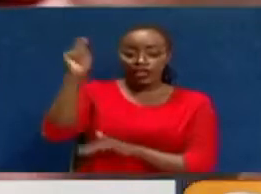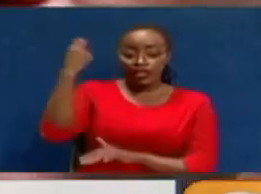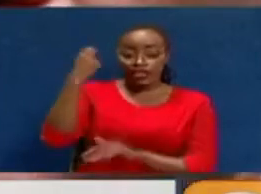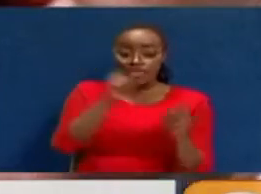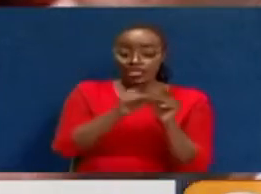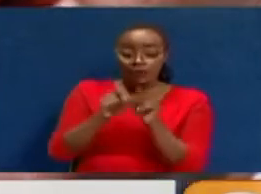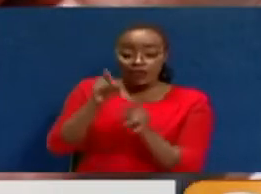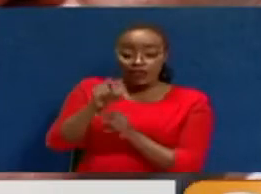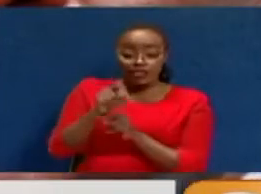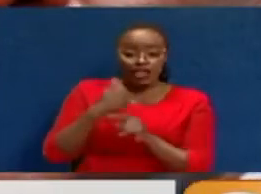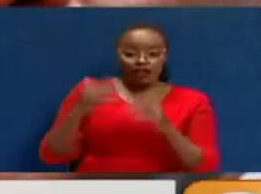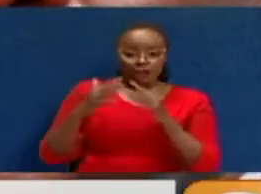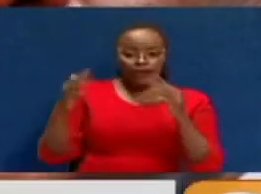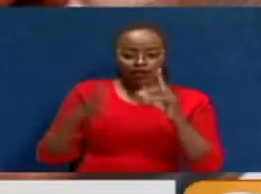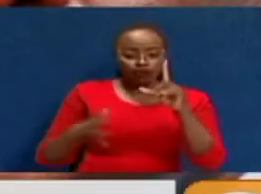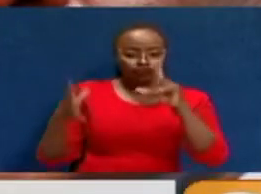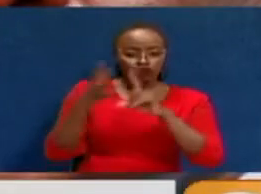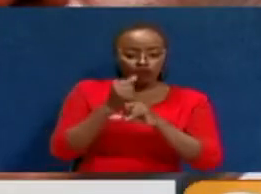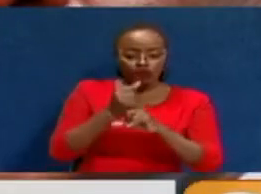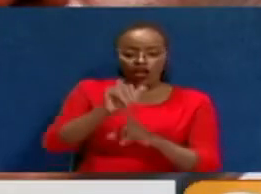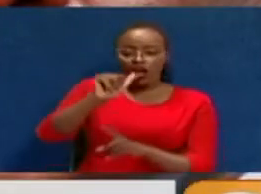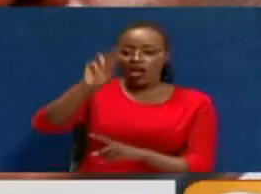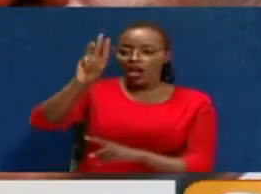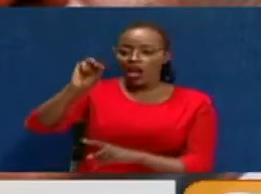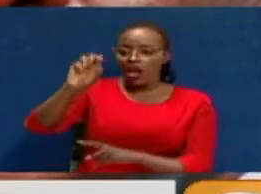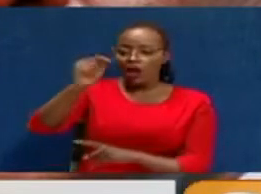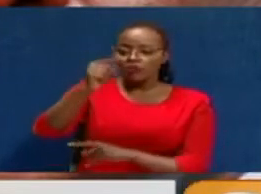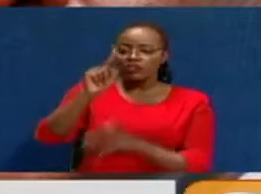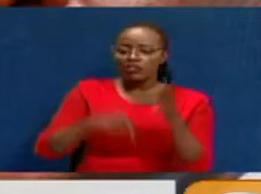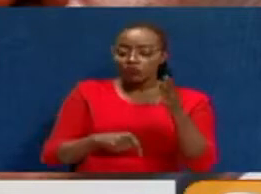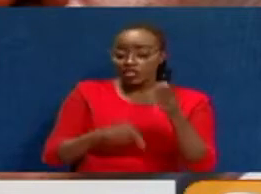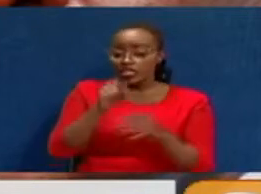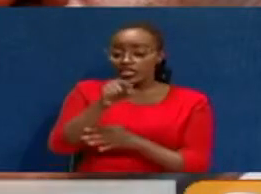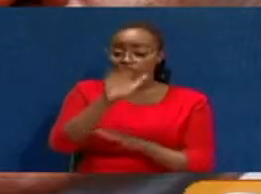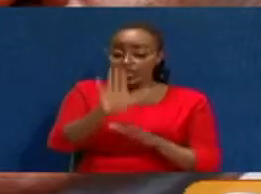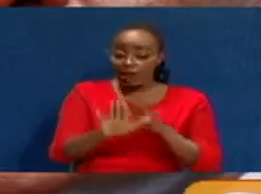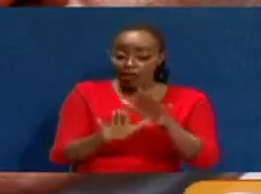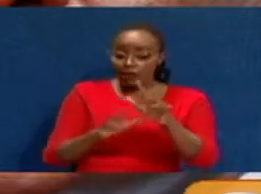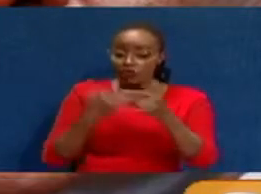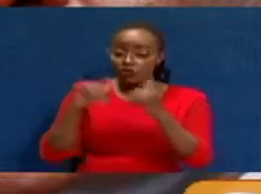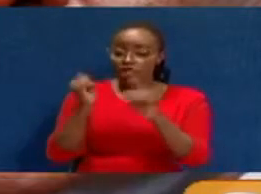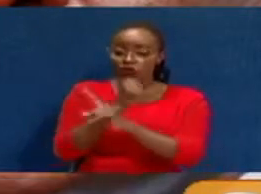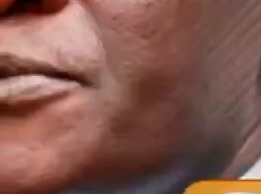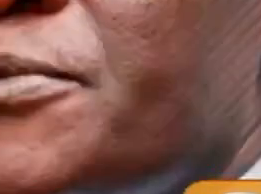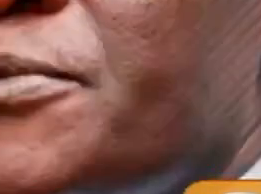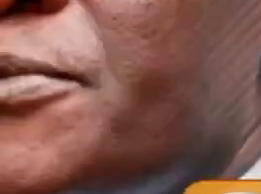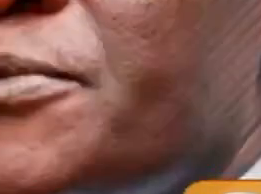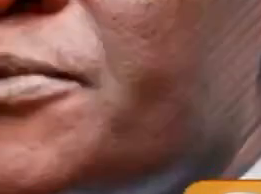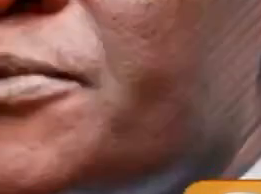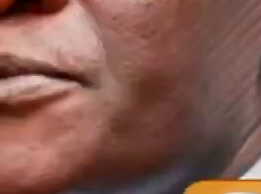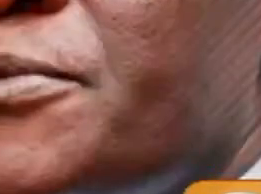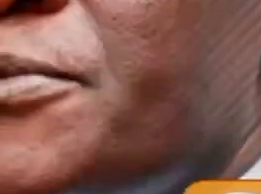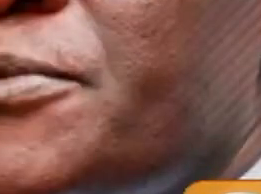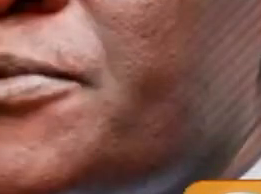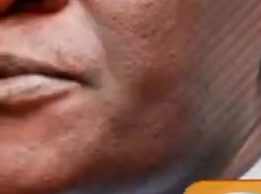Even with this being a milestone, Dr. Amoth further says, and I quote, "This is definitely a step forward in the fight against COVID-19.